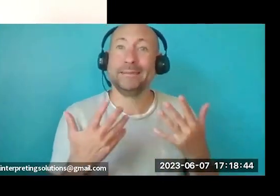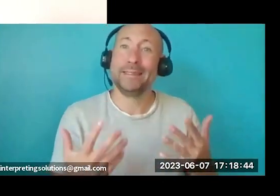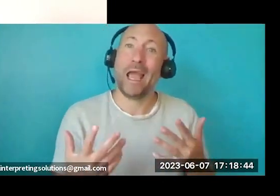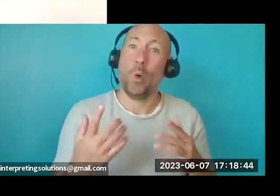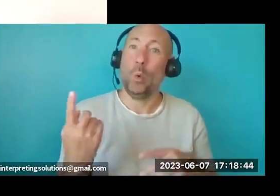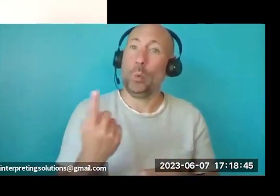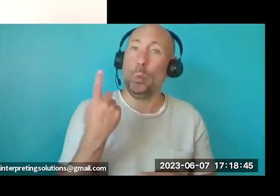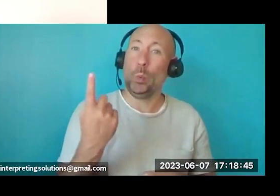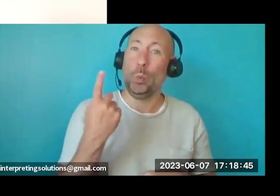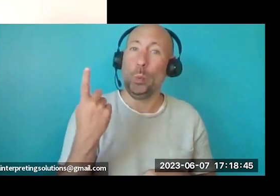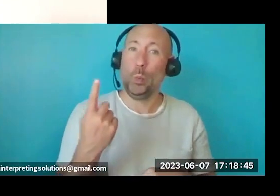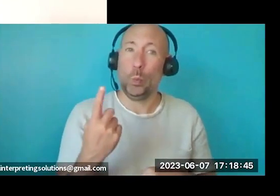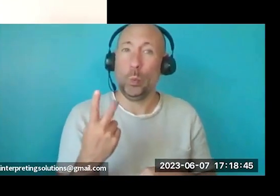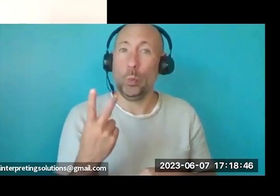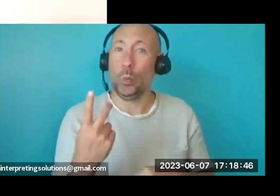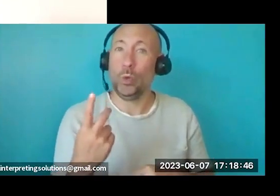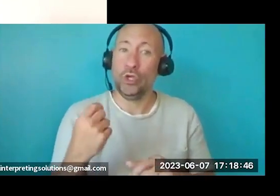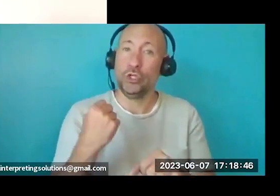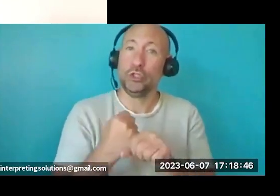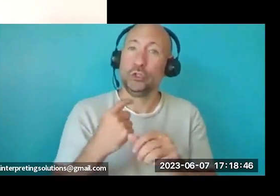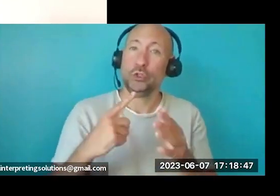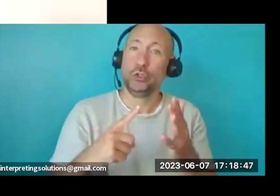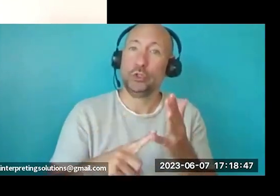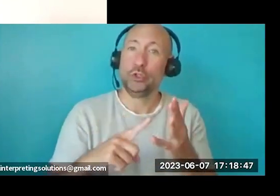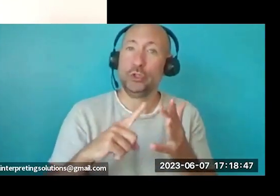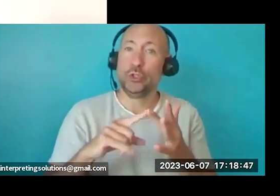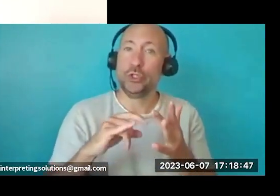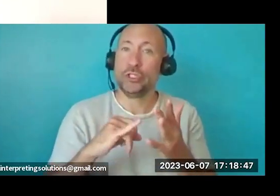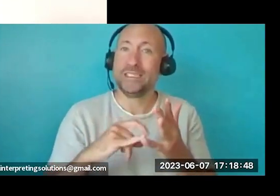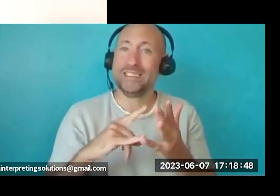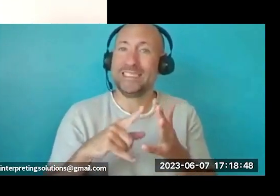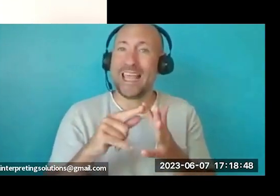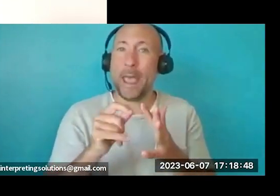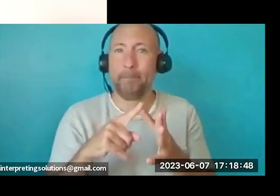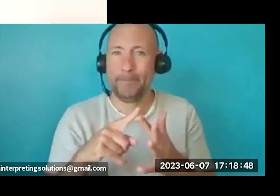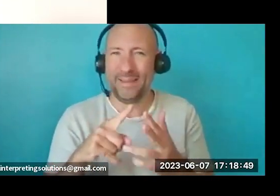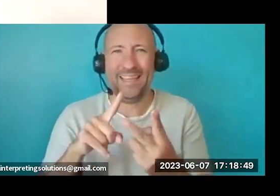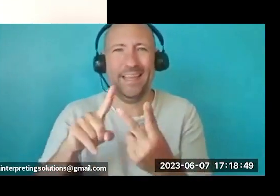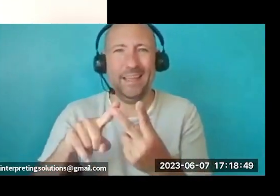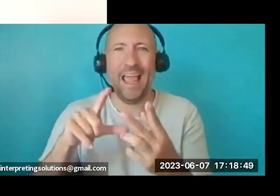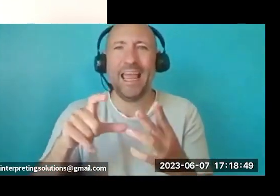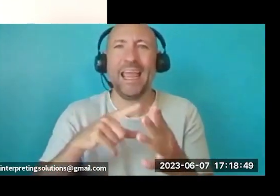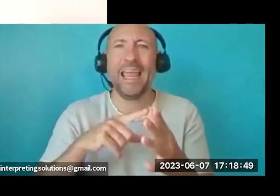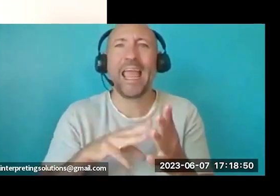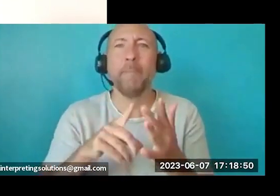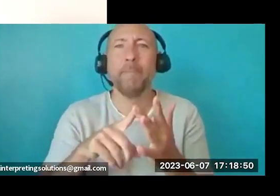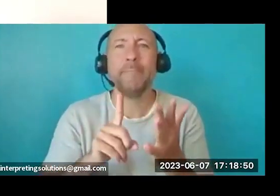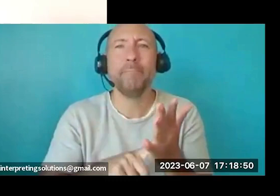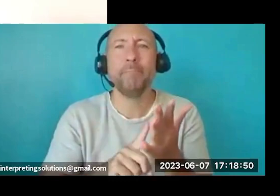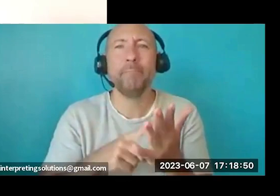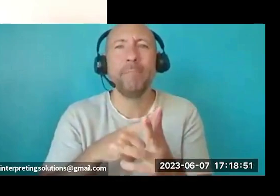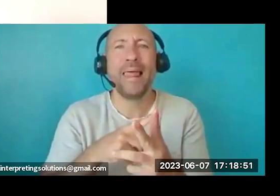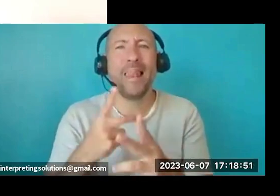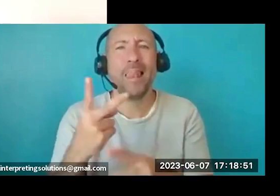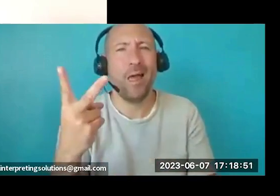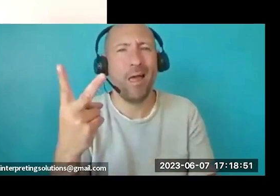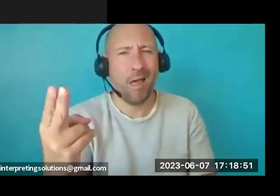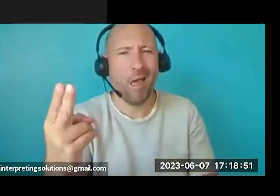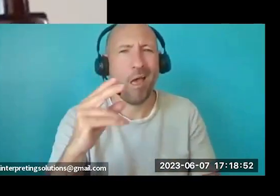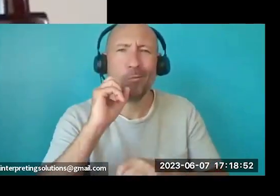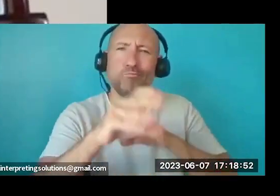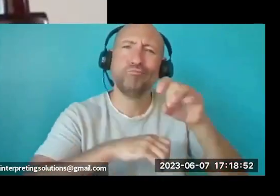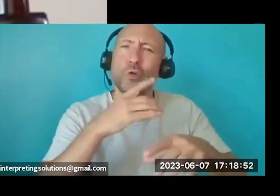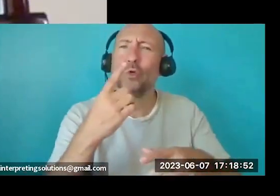to Giuseppe Comuniello and then Camilla Guarino, who will tell us about poetic audio